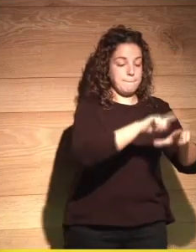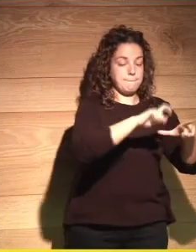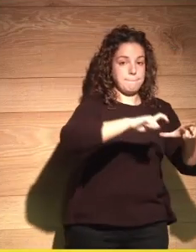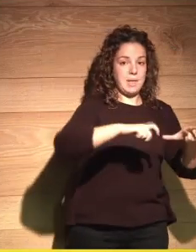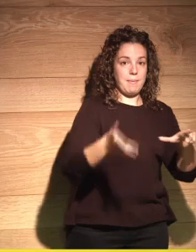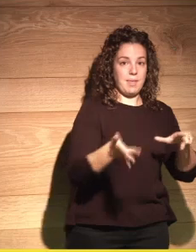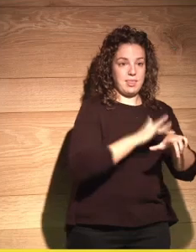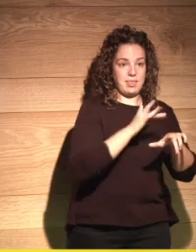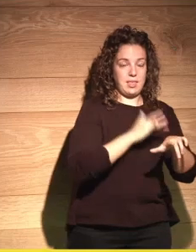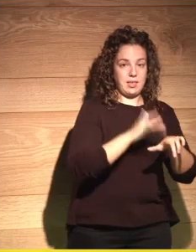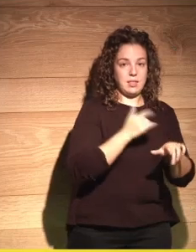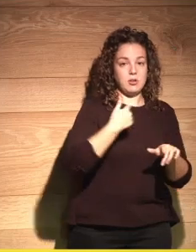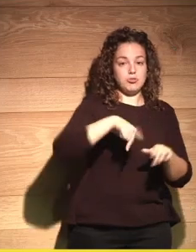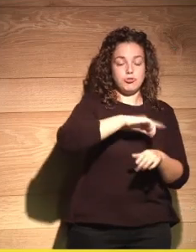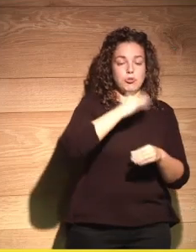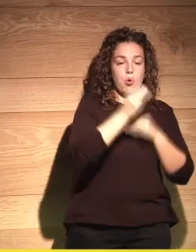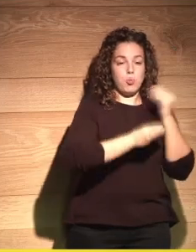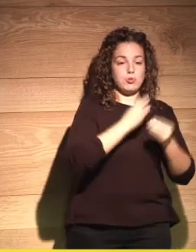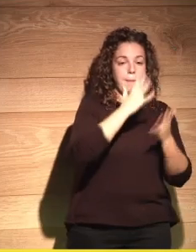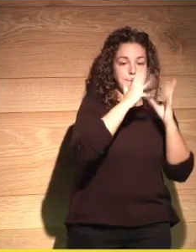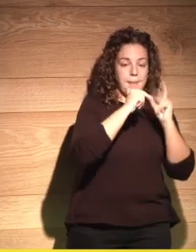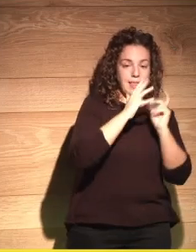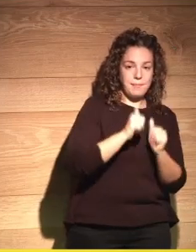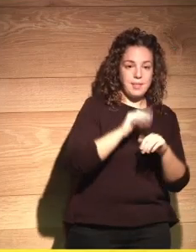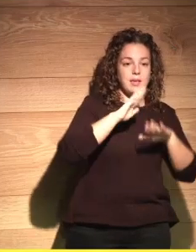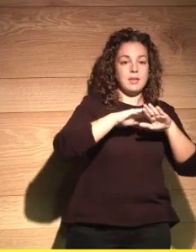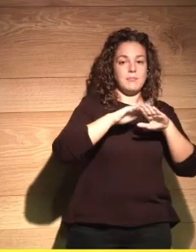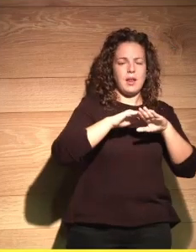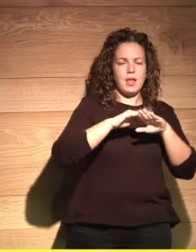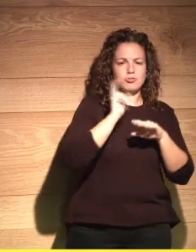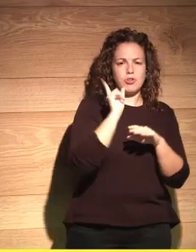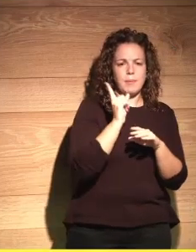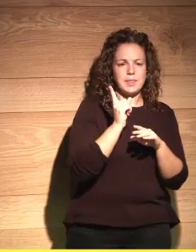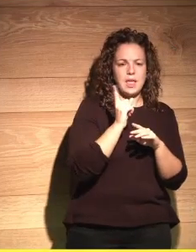use mathematics in order, hopefully, not only to extract